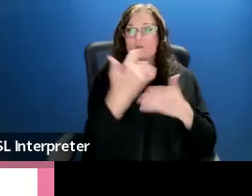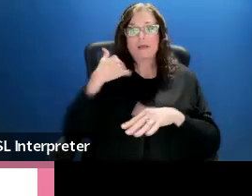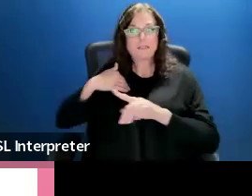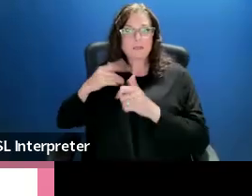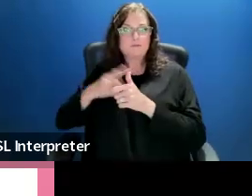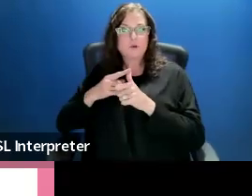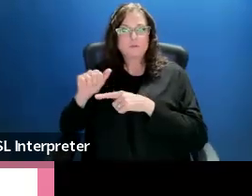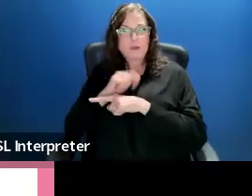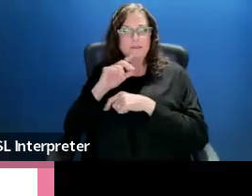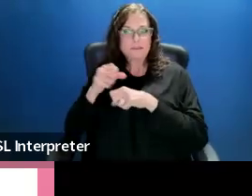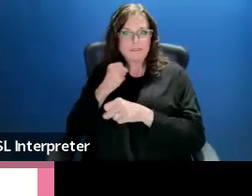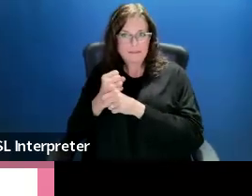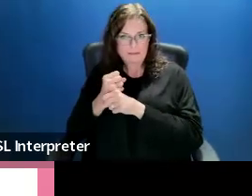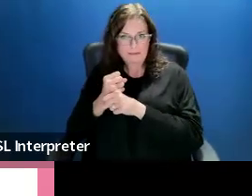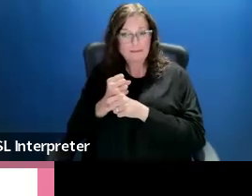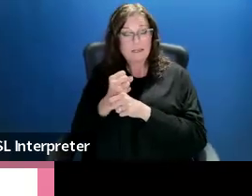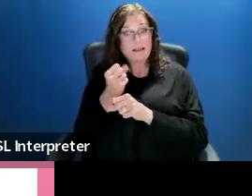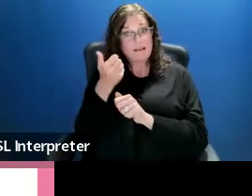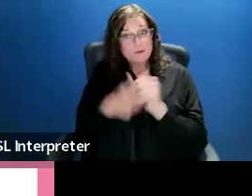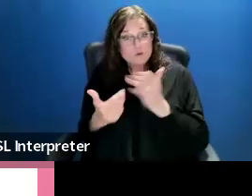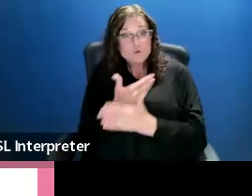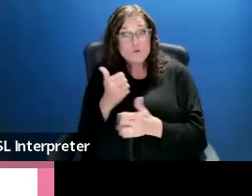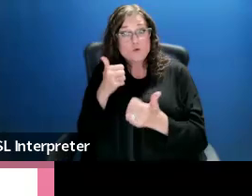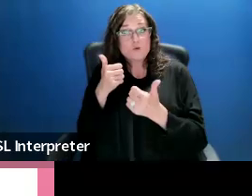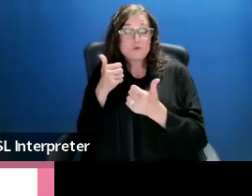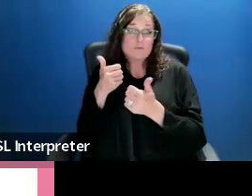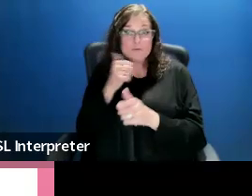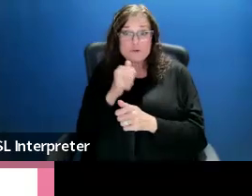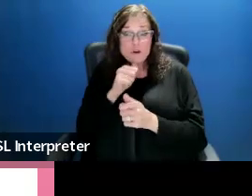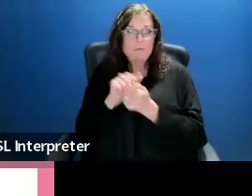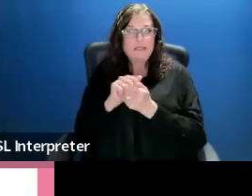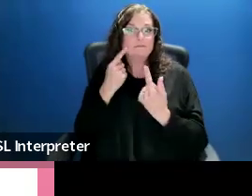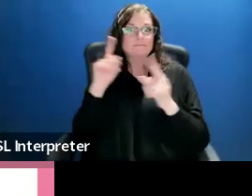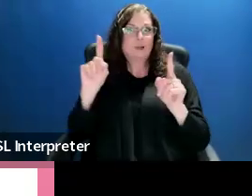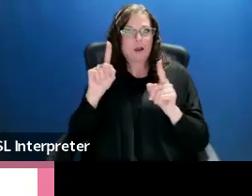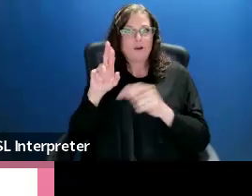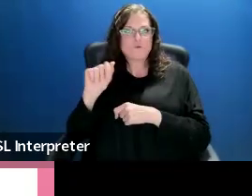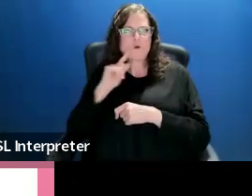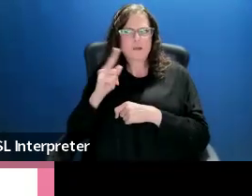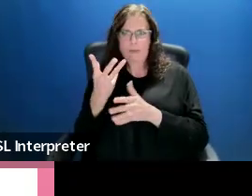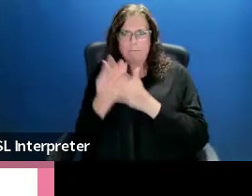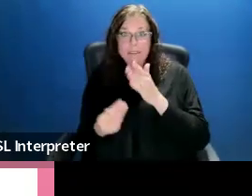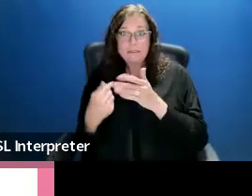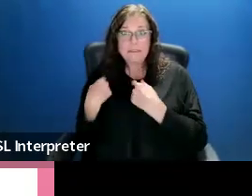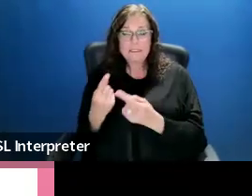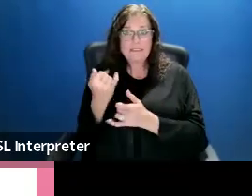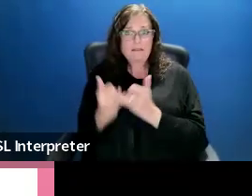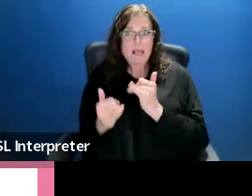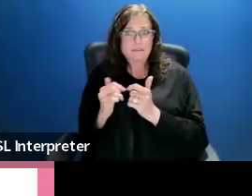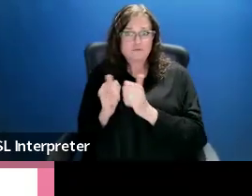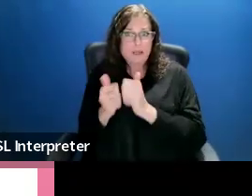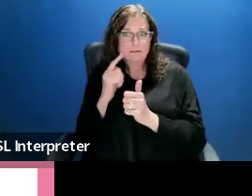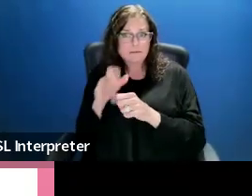first practice of the season, where a new girl meets the star rower, who has been MIA since the last race of the